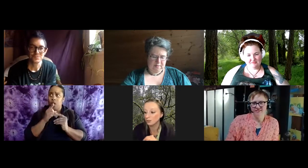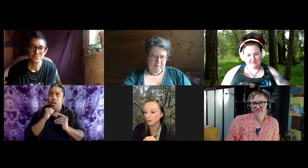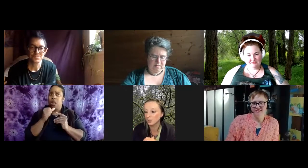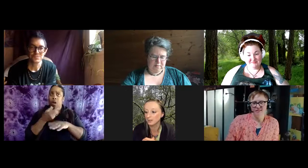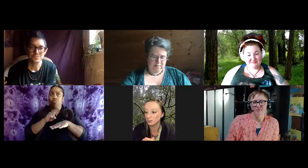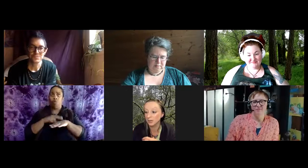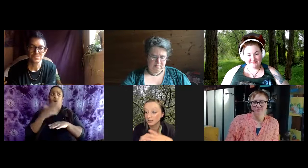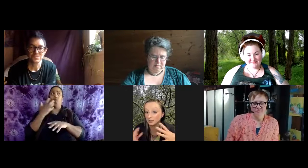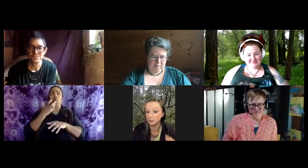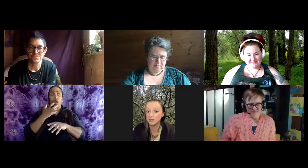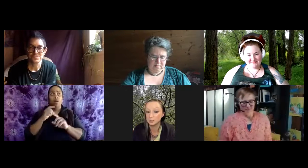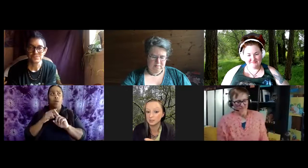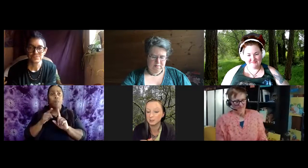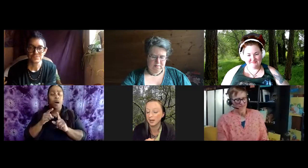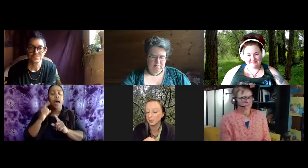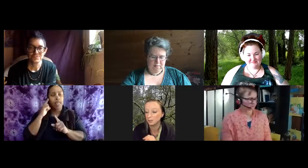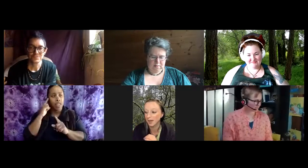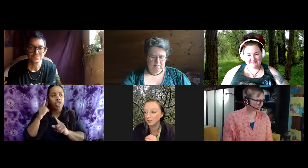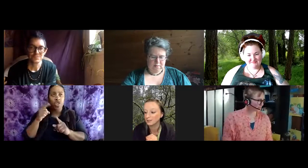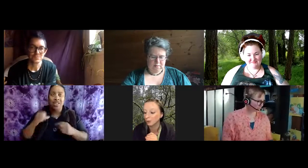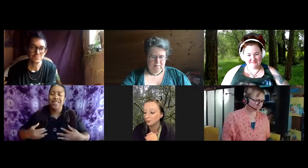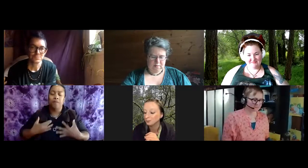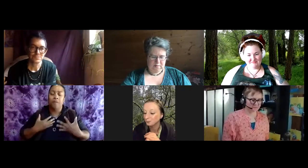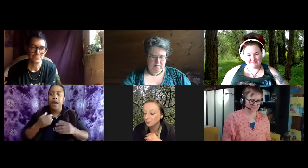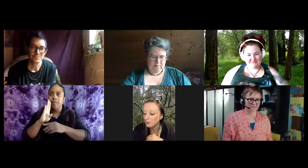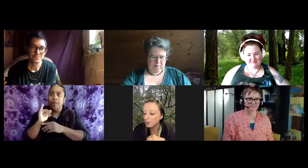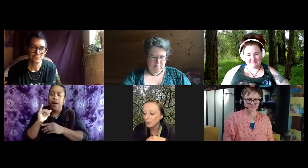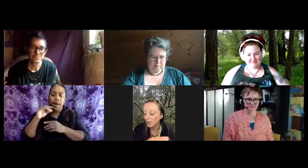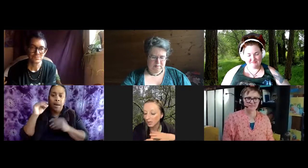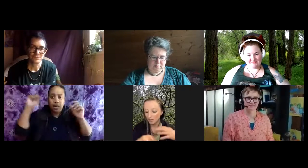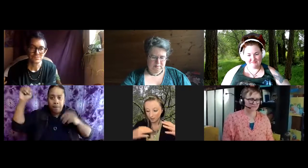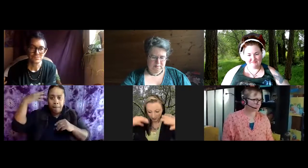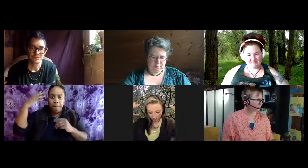I do believe it's Beltane that she's inspired by. So